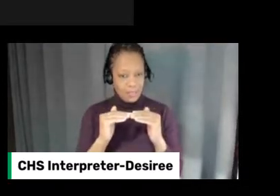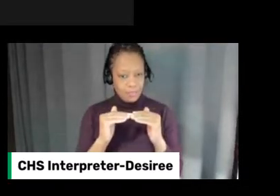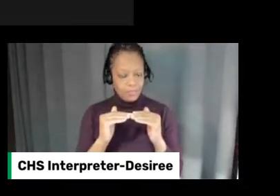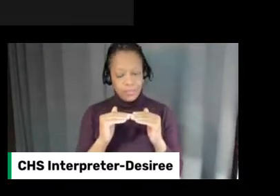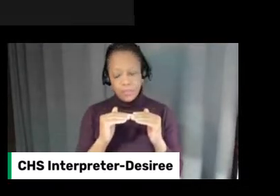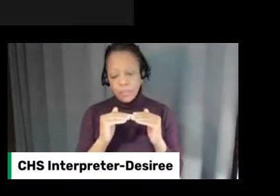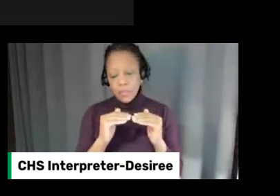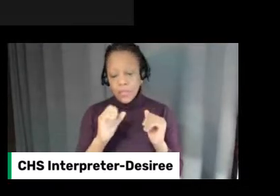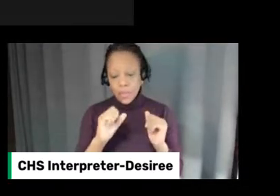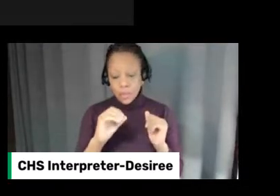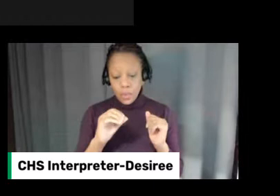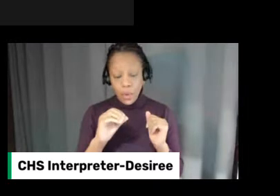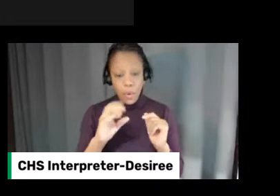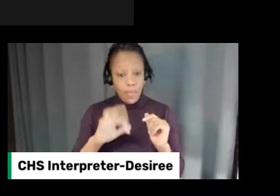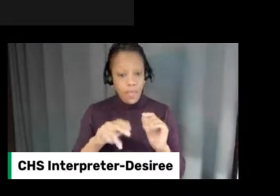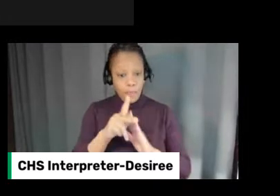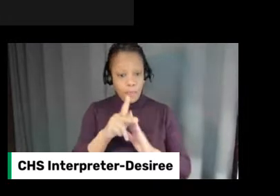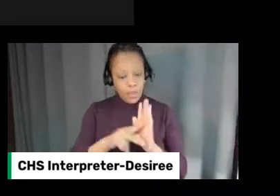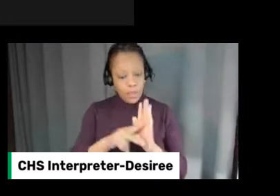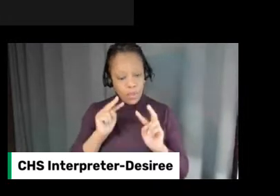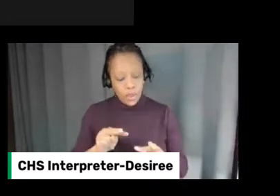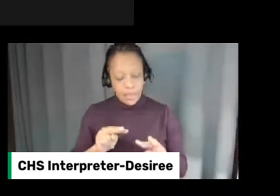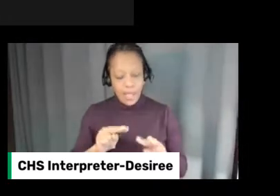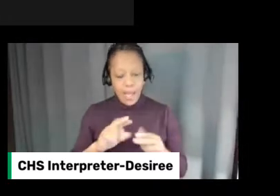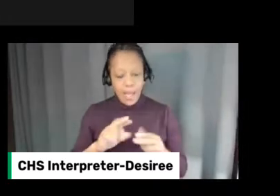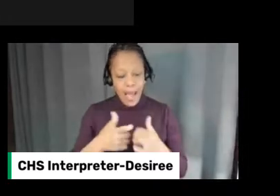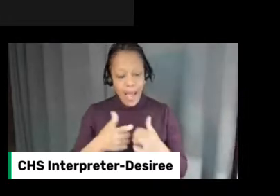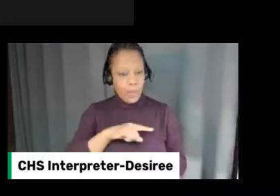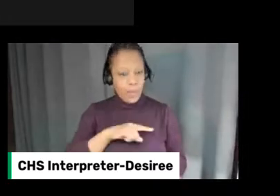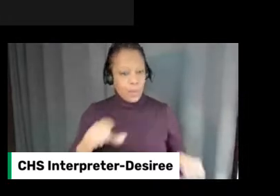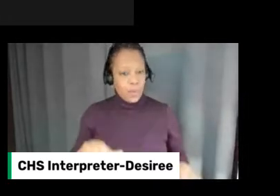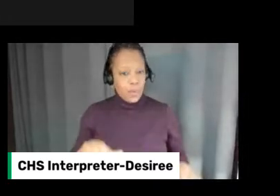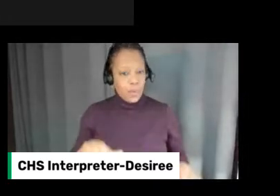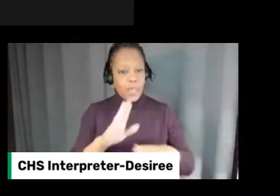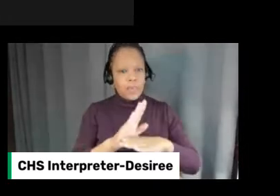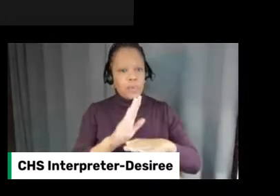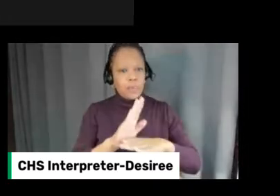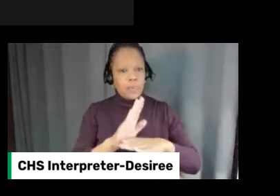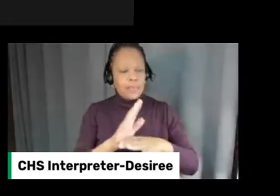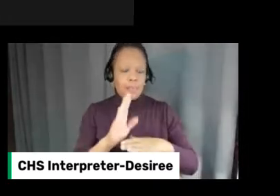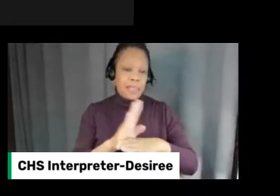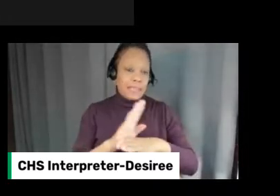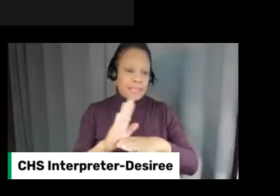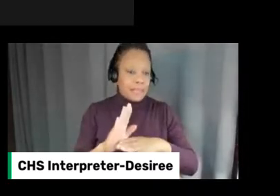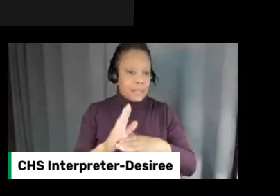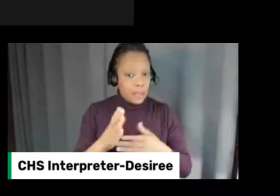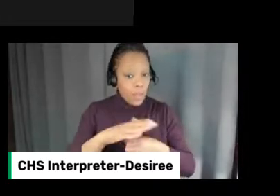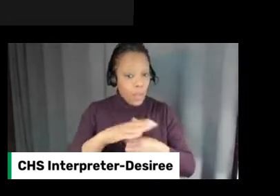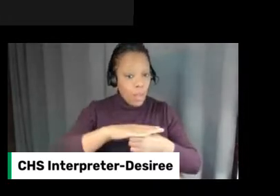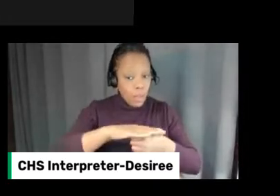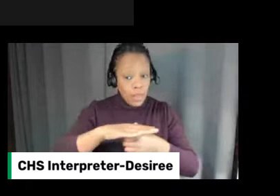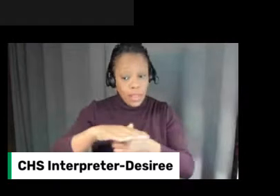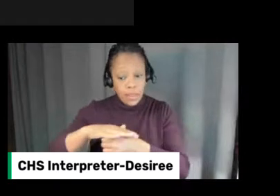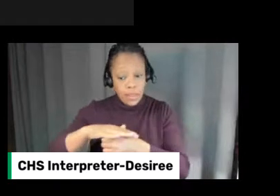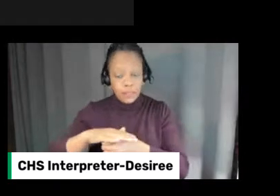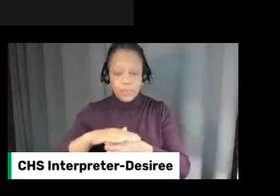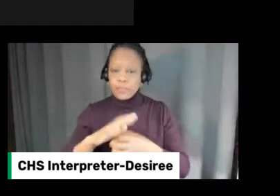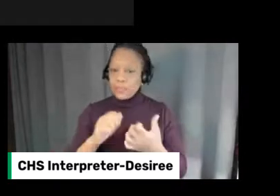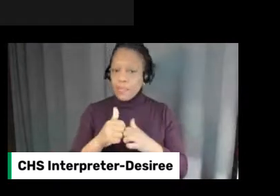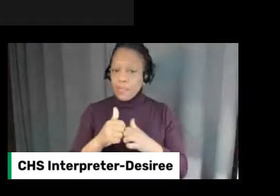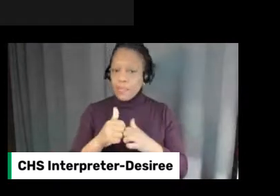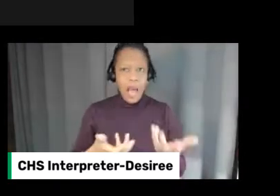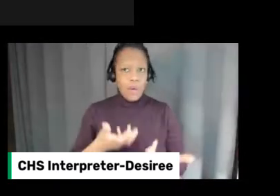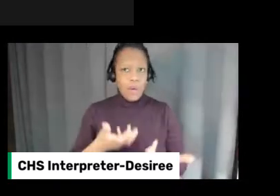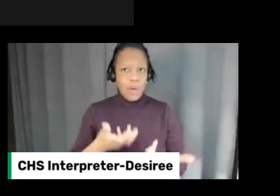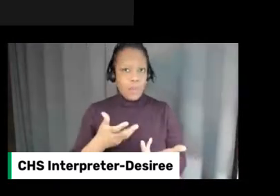looks at how do we do business locally? How do we hire and do how do we